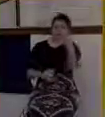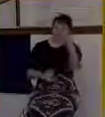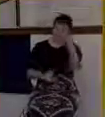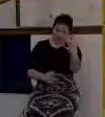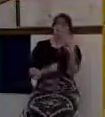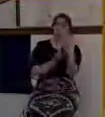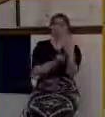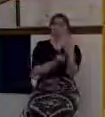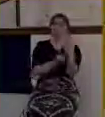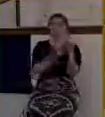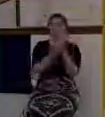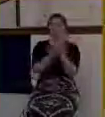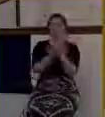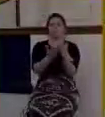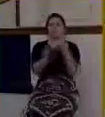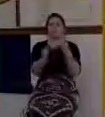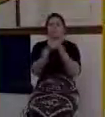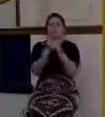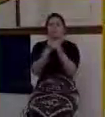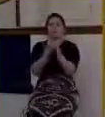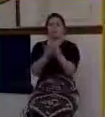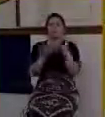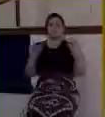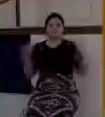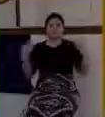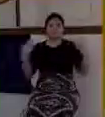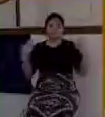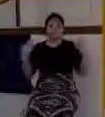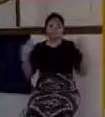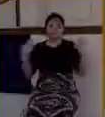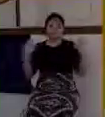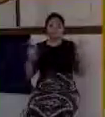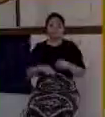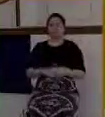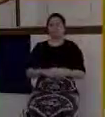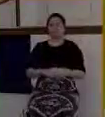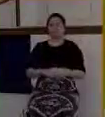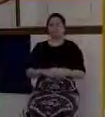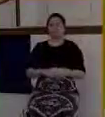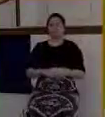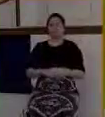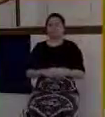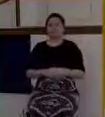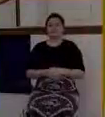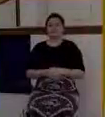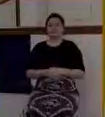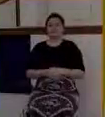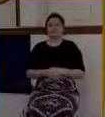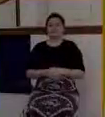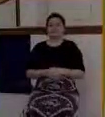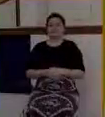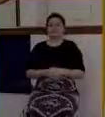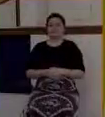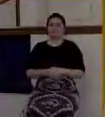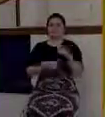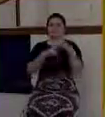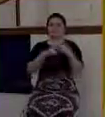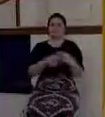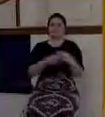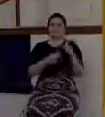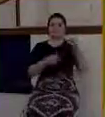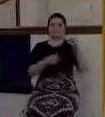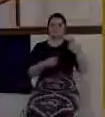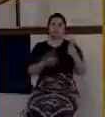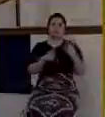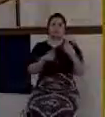The first five books of the Bible were the only ones that they believed. That was the Pentateuch. That was the only scripture they